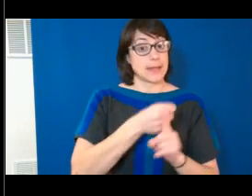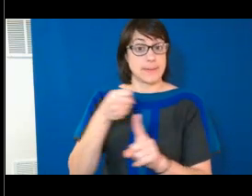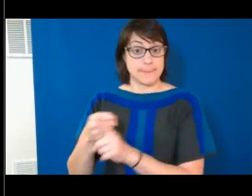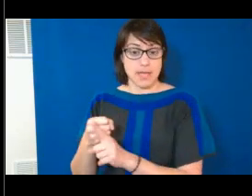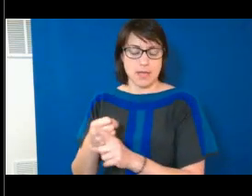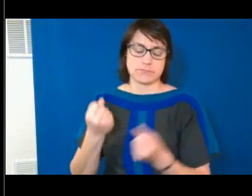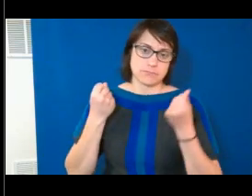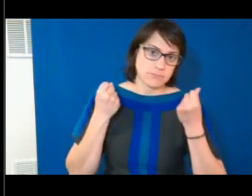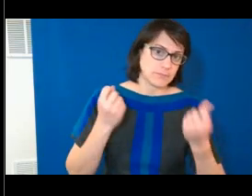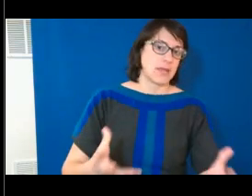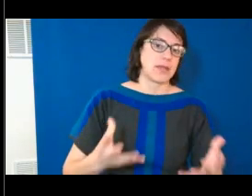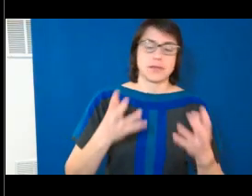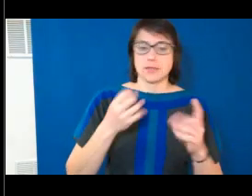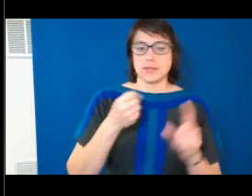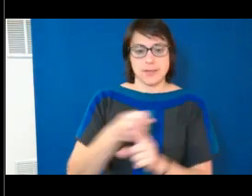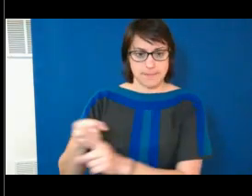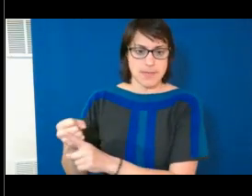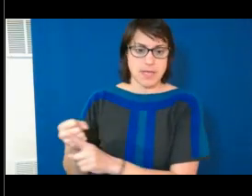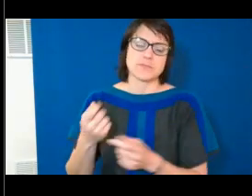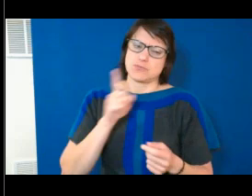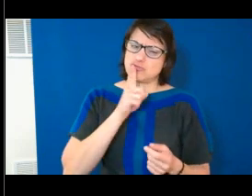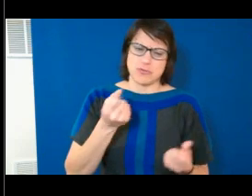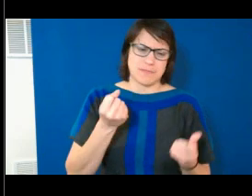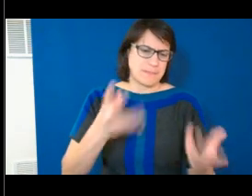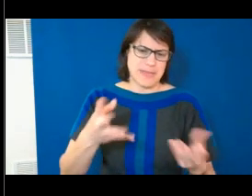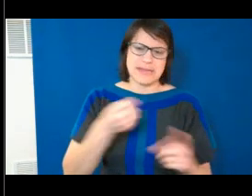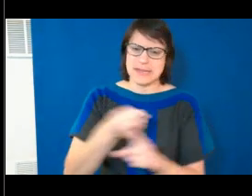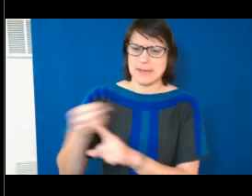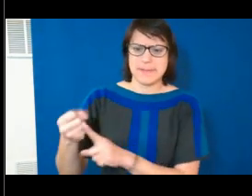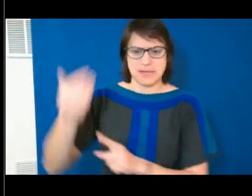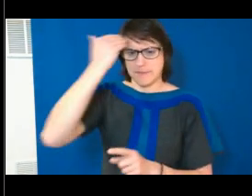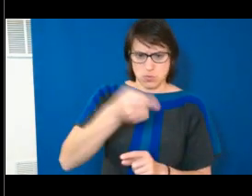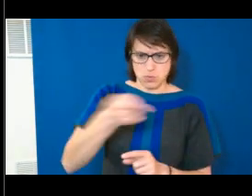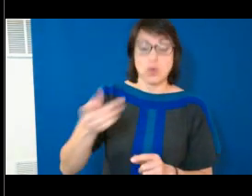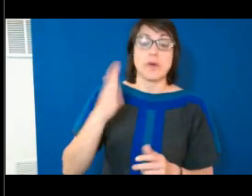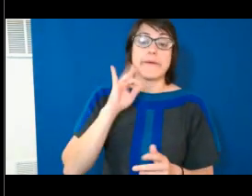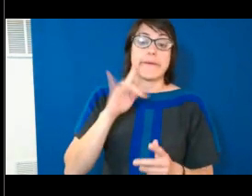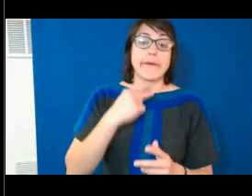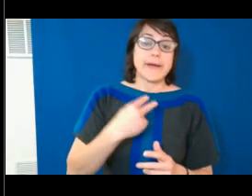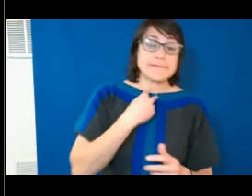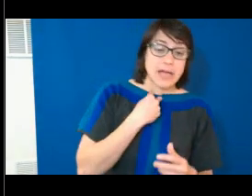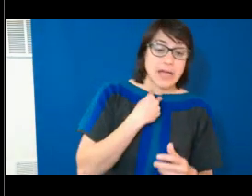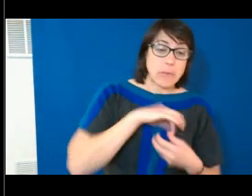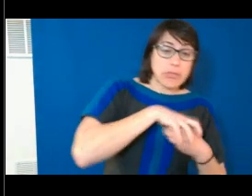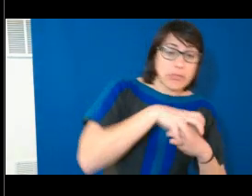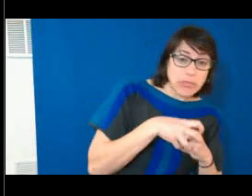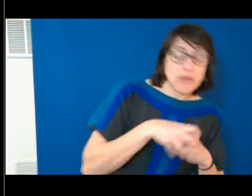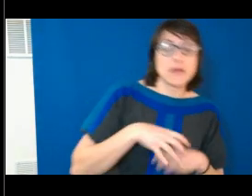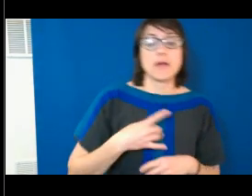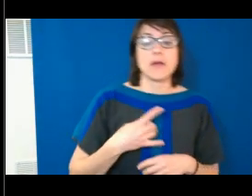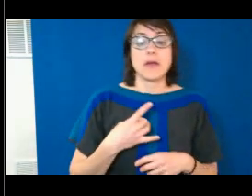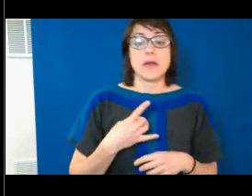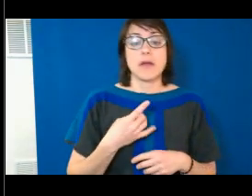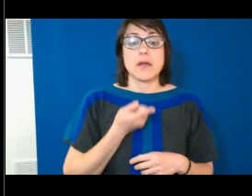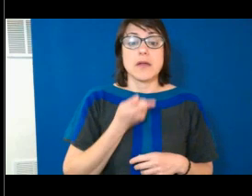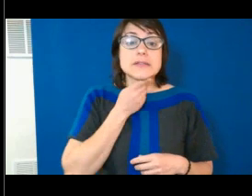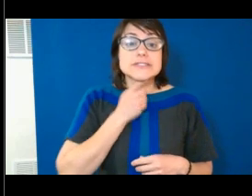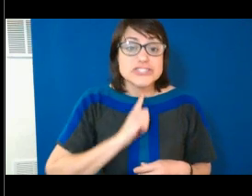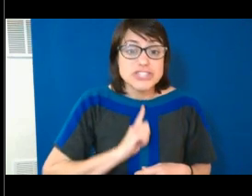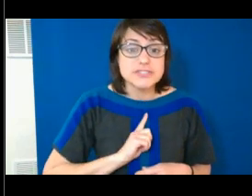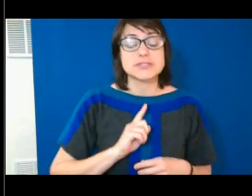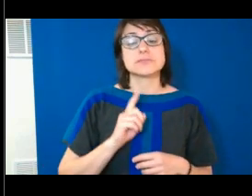sure many of these are very familiar to you in terms of entanglement, ingestion, or damage caused by large debris on